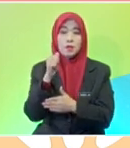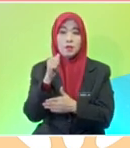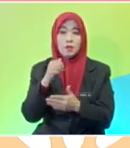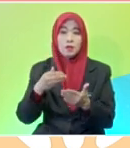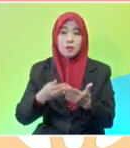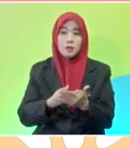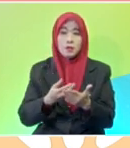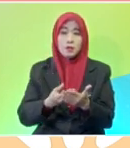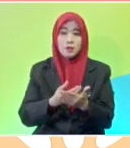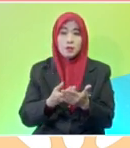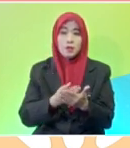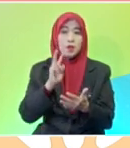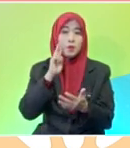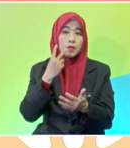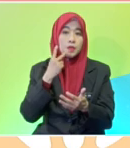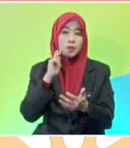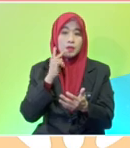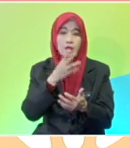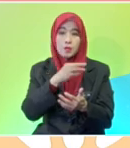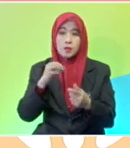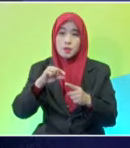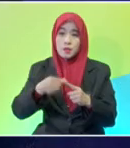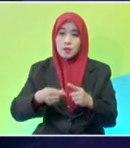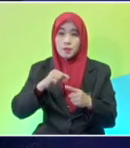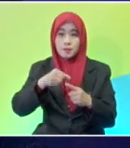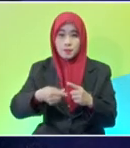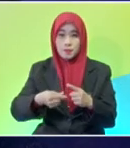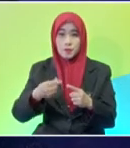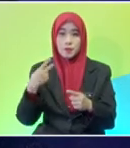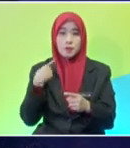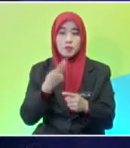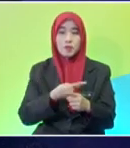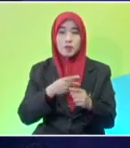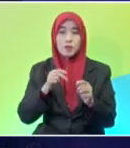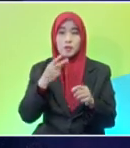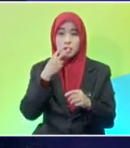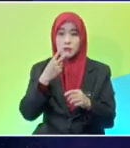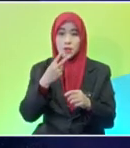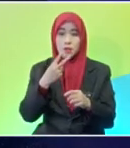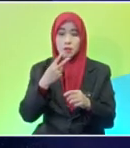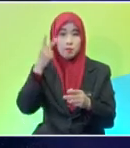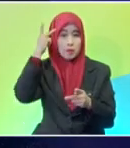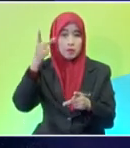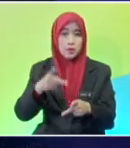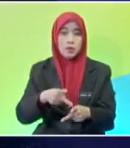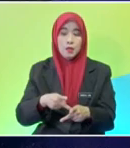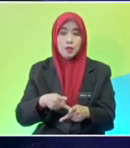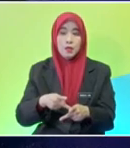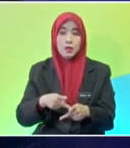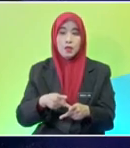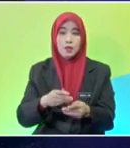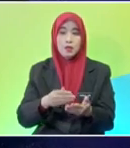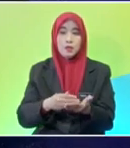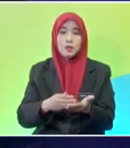anchovies, vegetables and shrimp. Okay, we have anchovies here. Some don't know what is anchovies. So we can